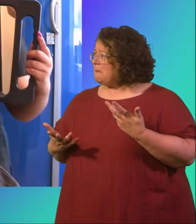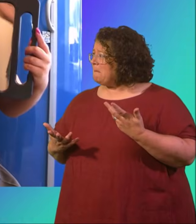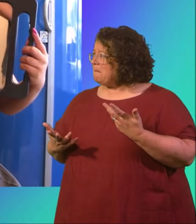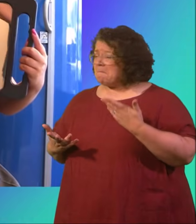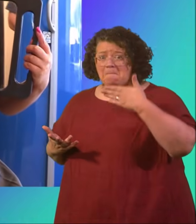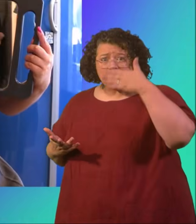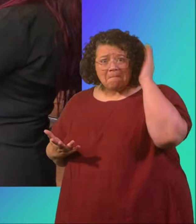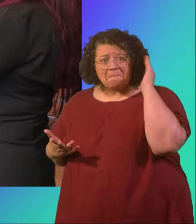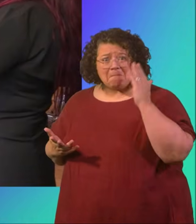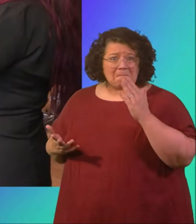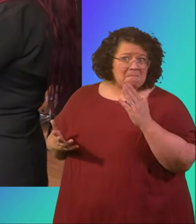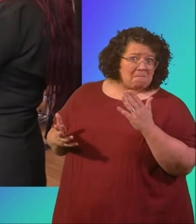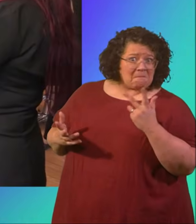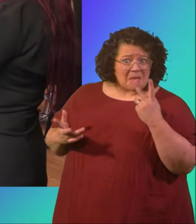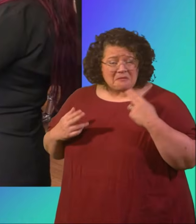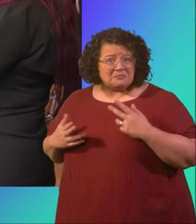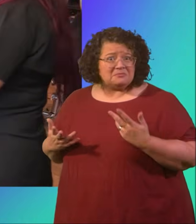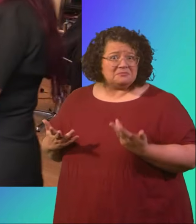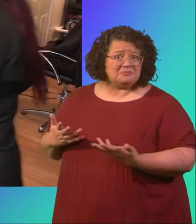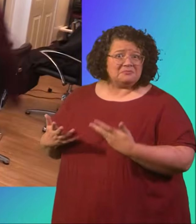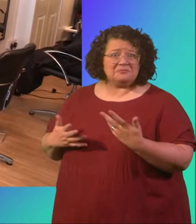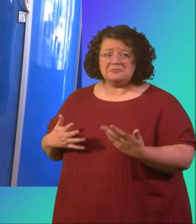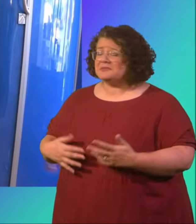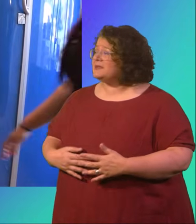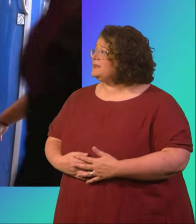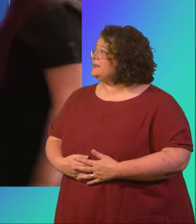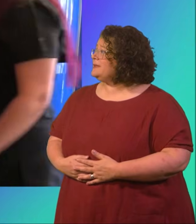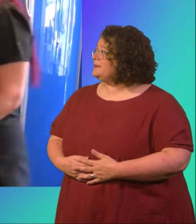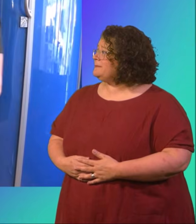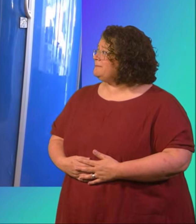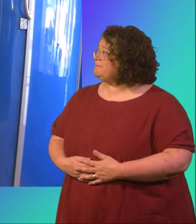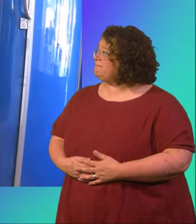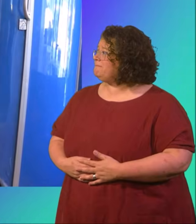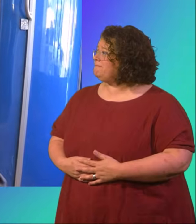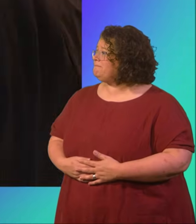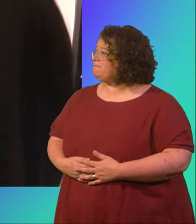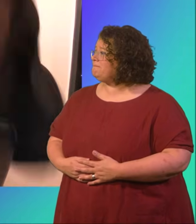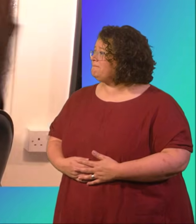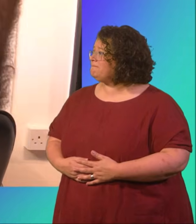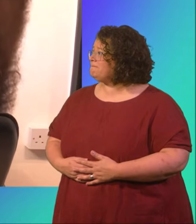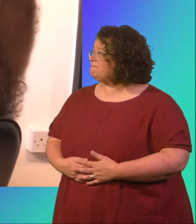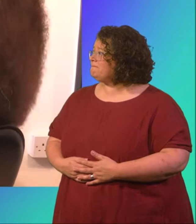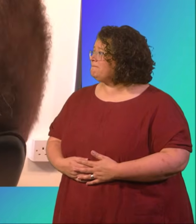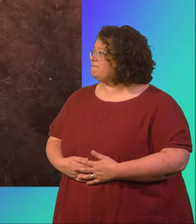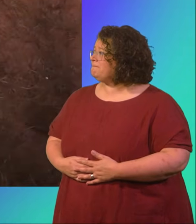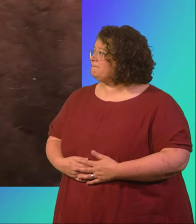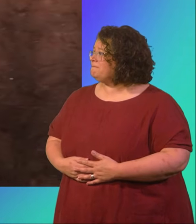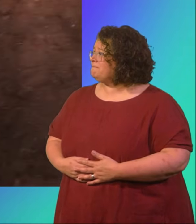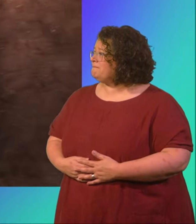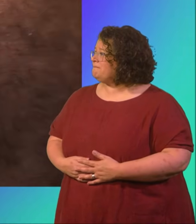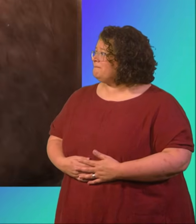A no back and sides? Wait, hold on. What's this?